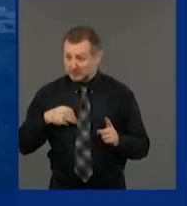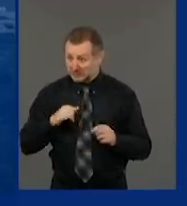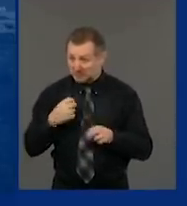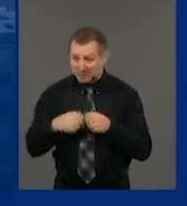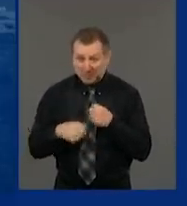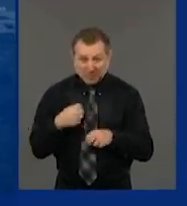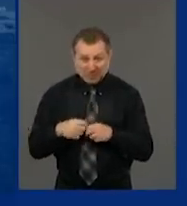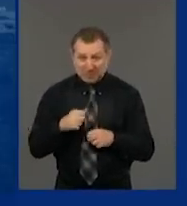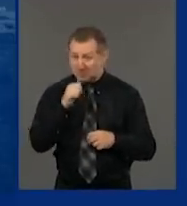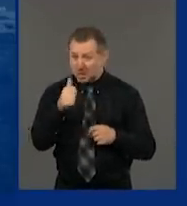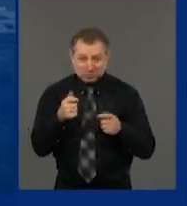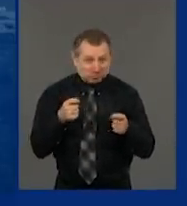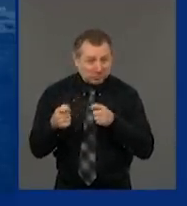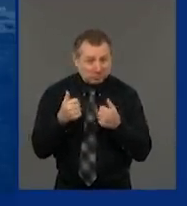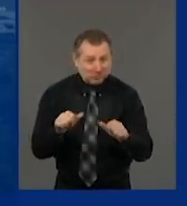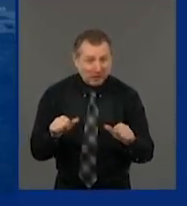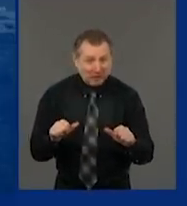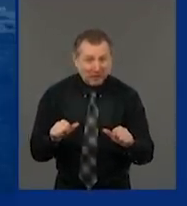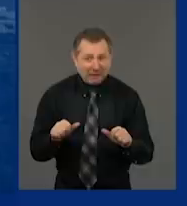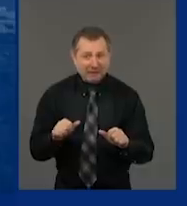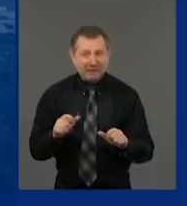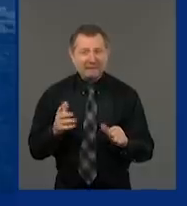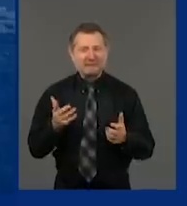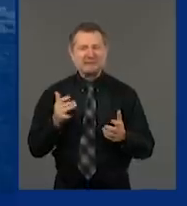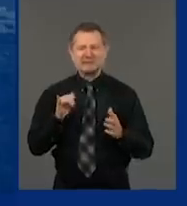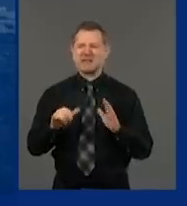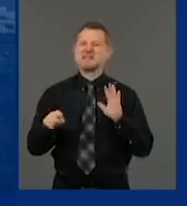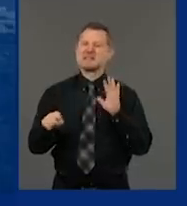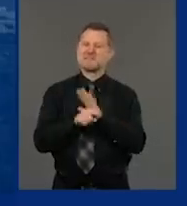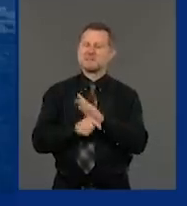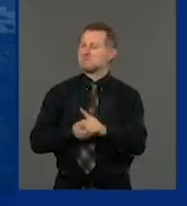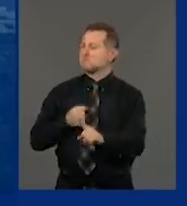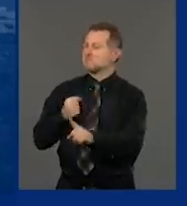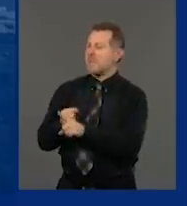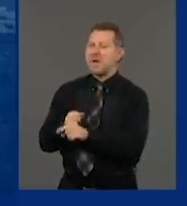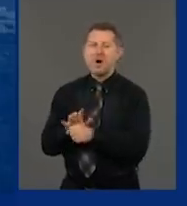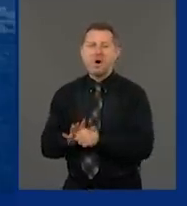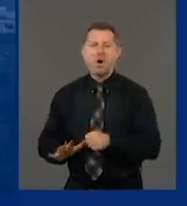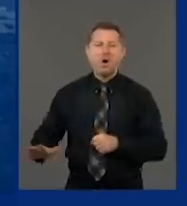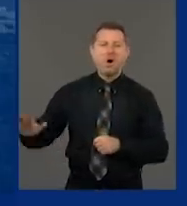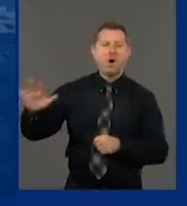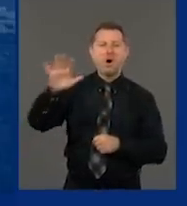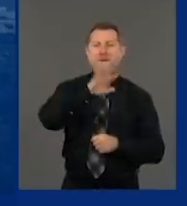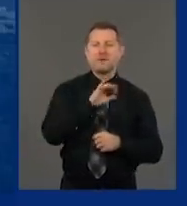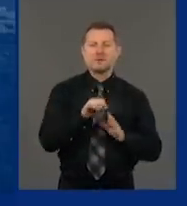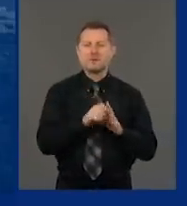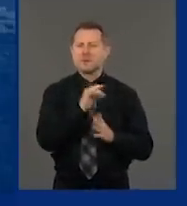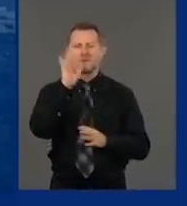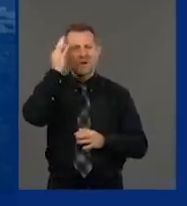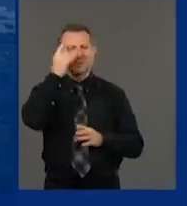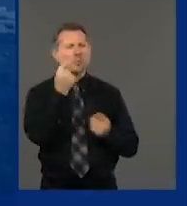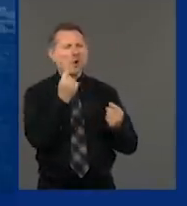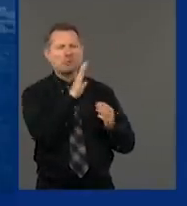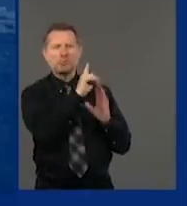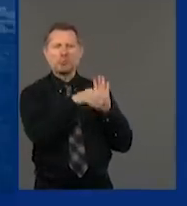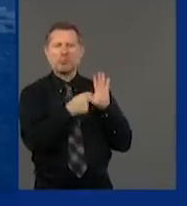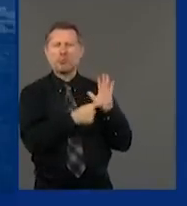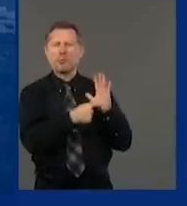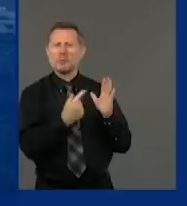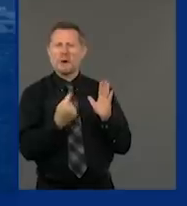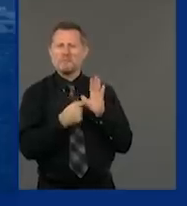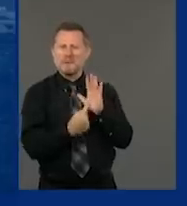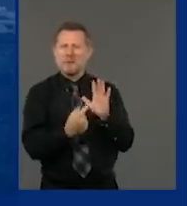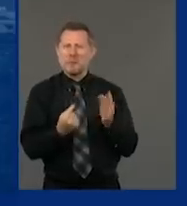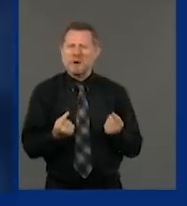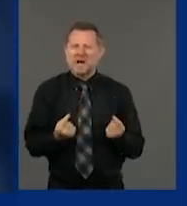that hurts every state in the United States, then what is the point of the federal government? I mean, if you don't see that